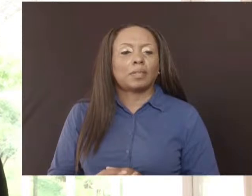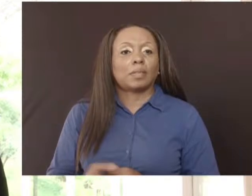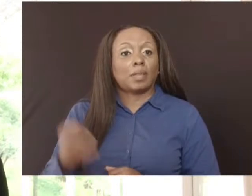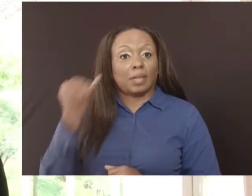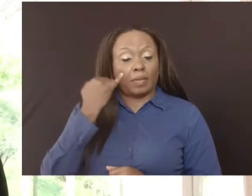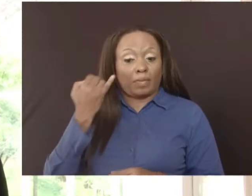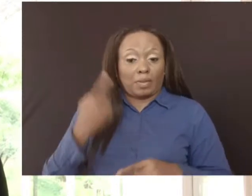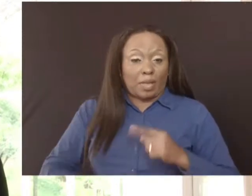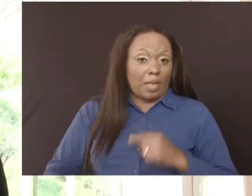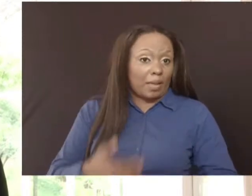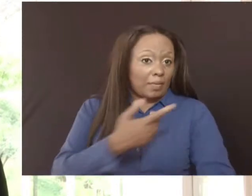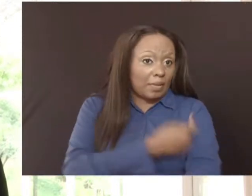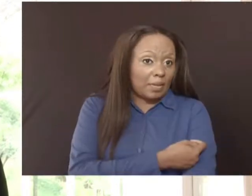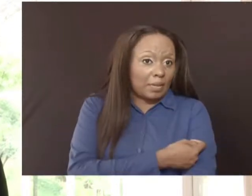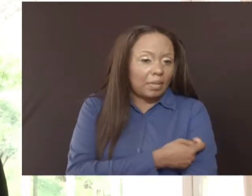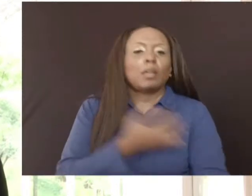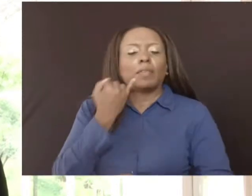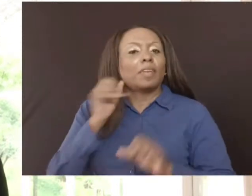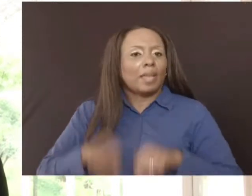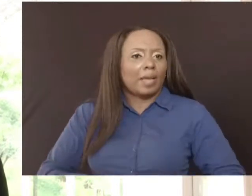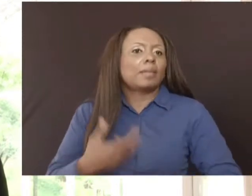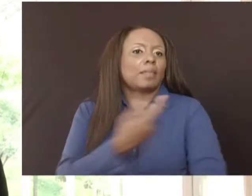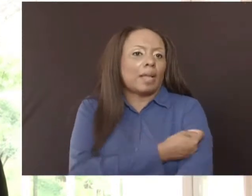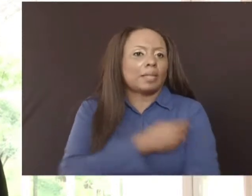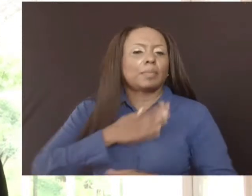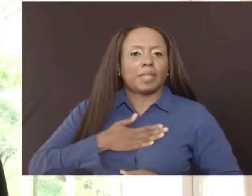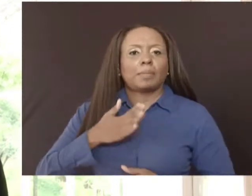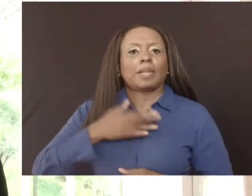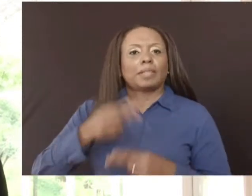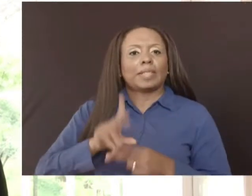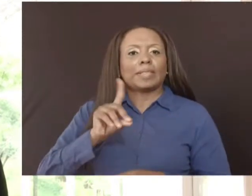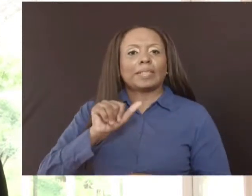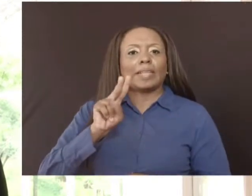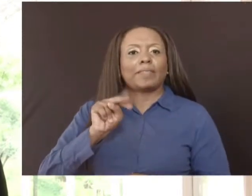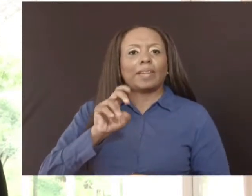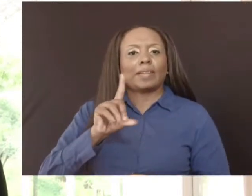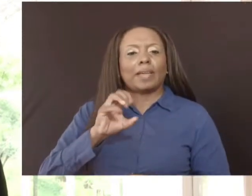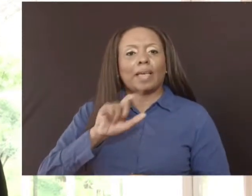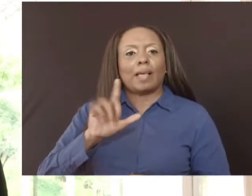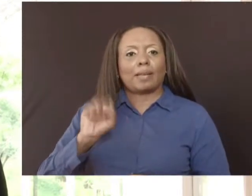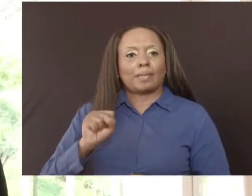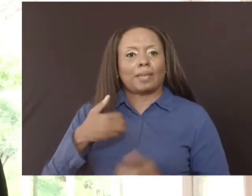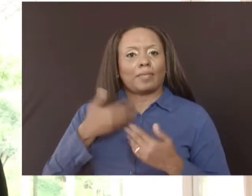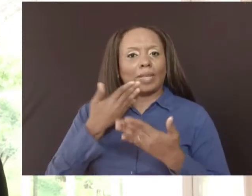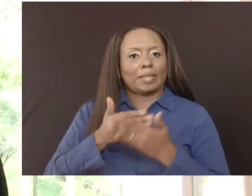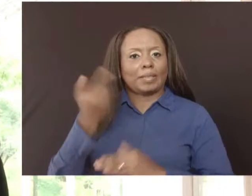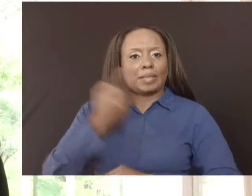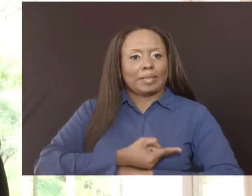vaccinated, then do so. I'm David Ellis. Do have a good day.